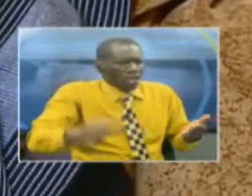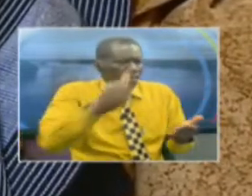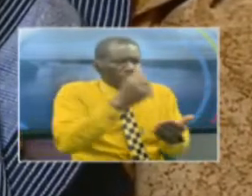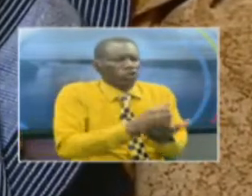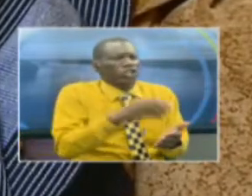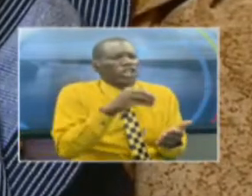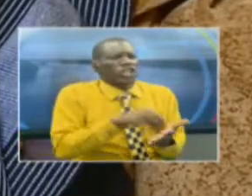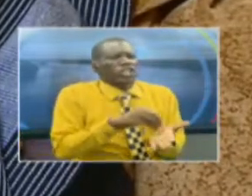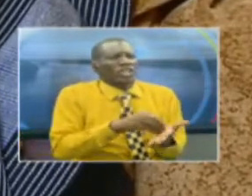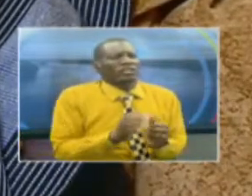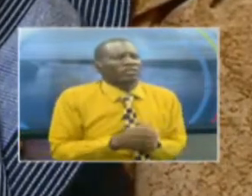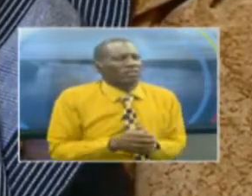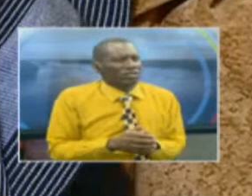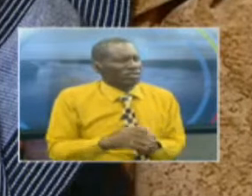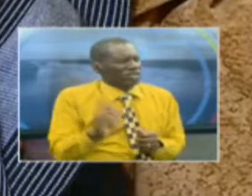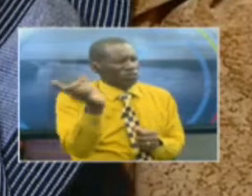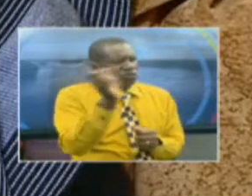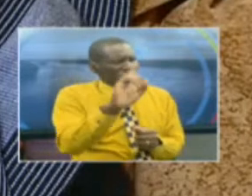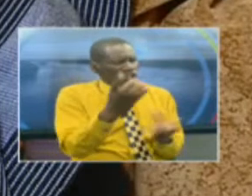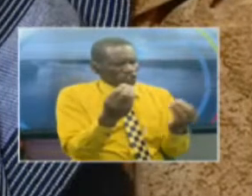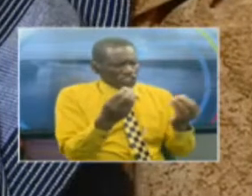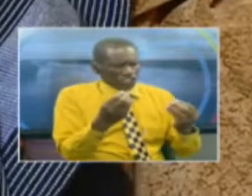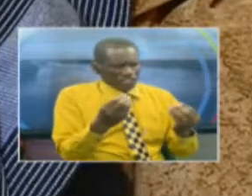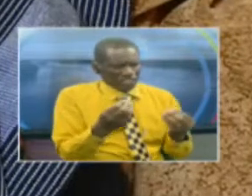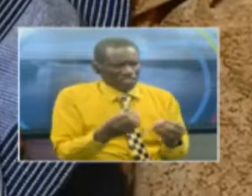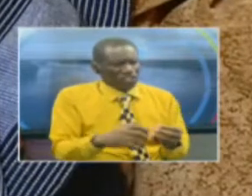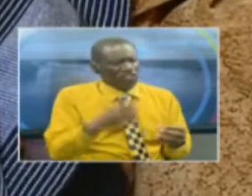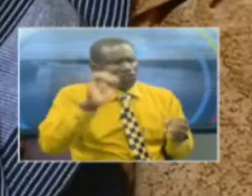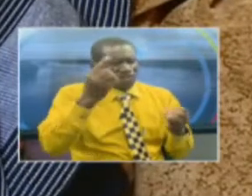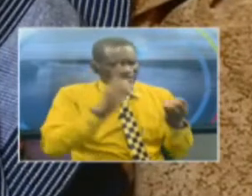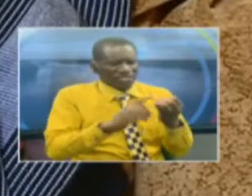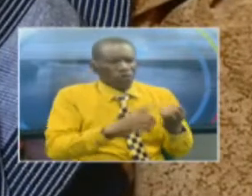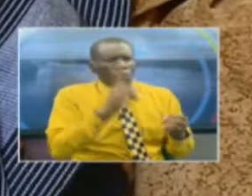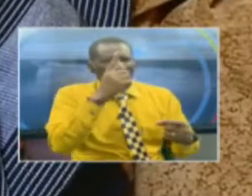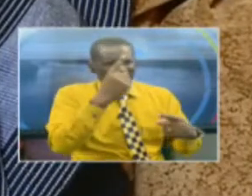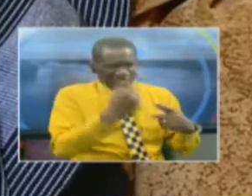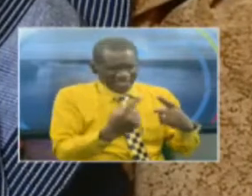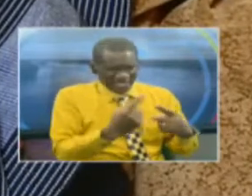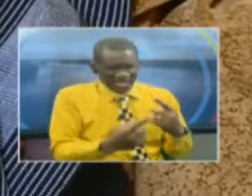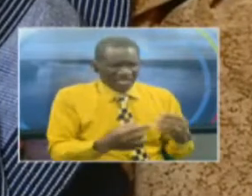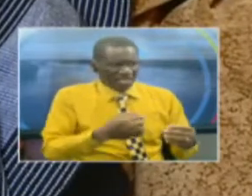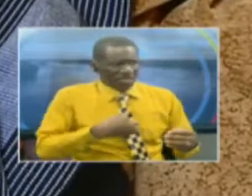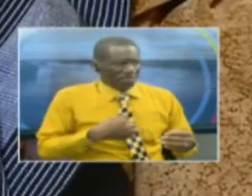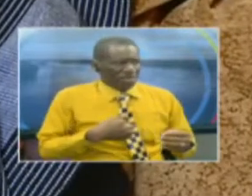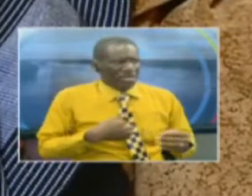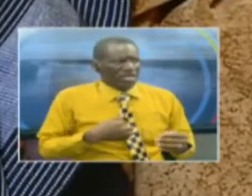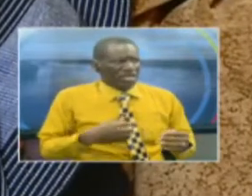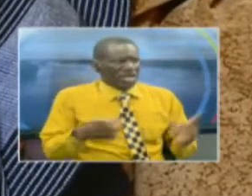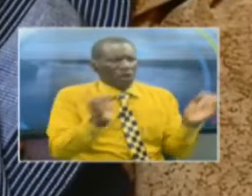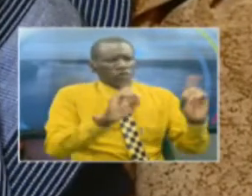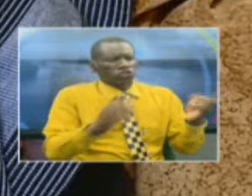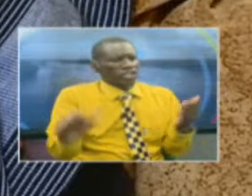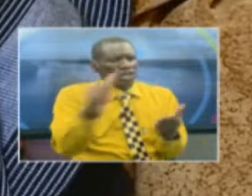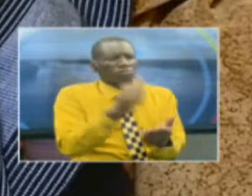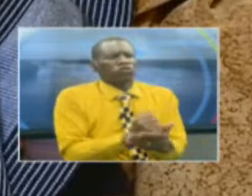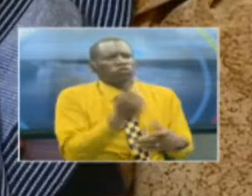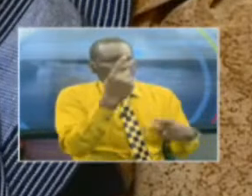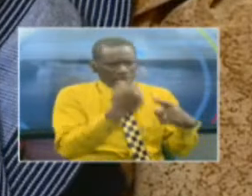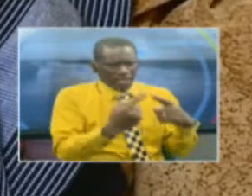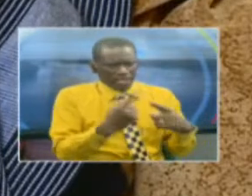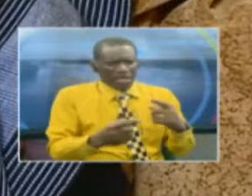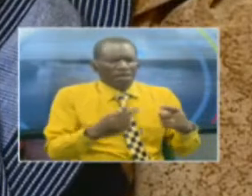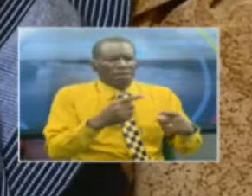was also quite hard because for one whole year I wasn't employed. But I